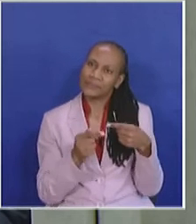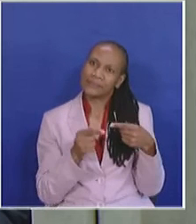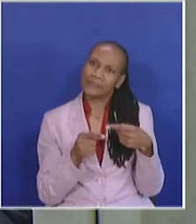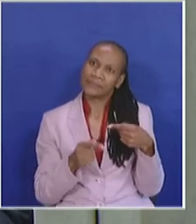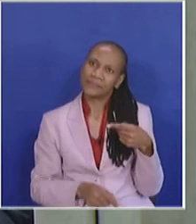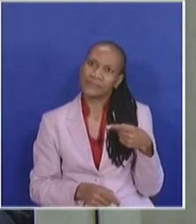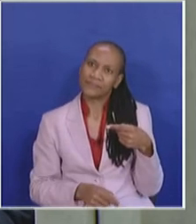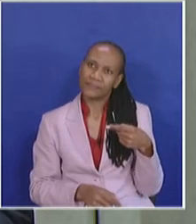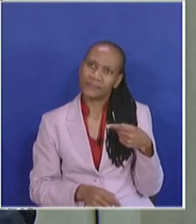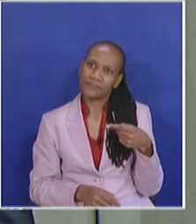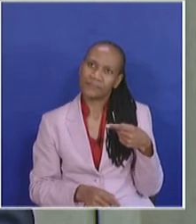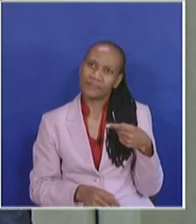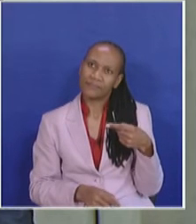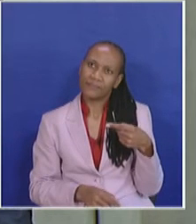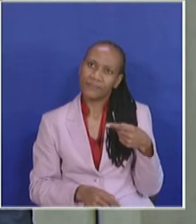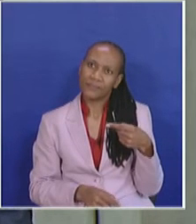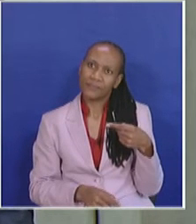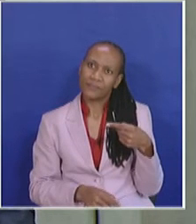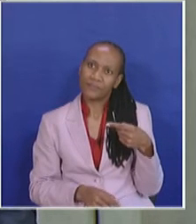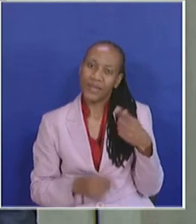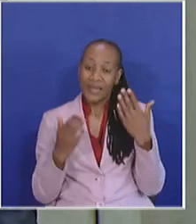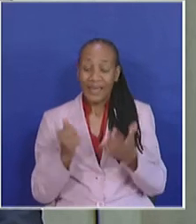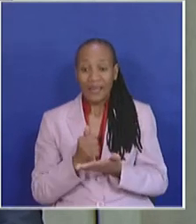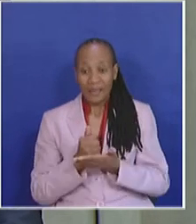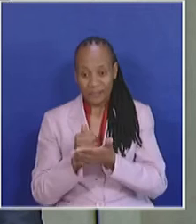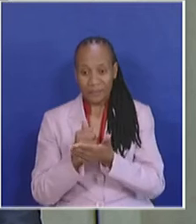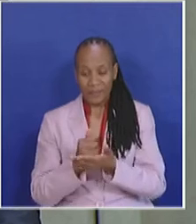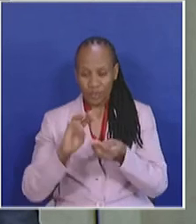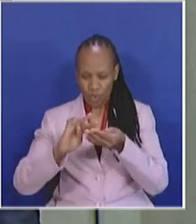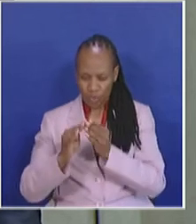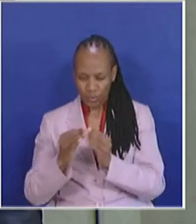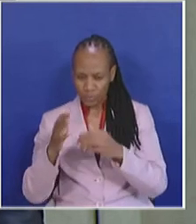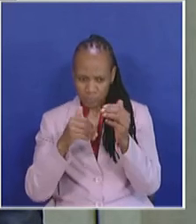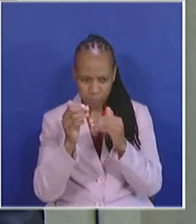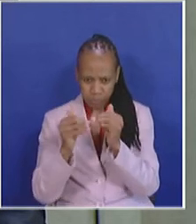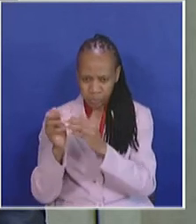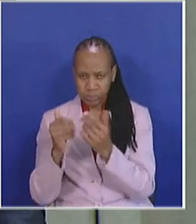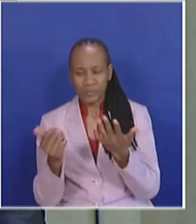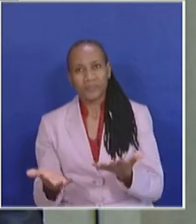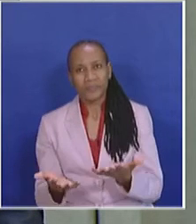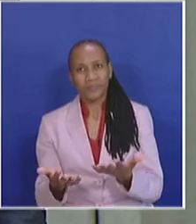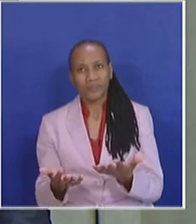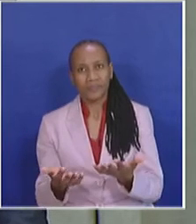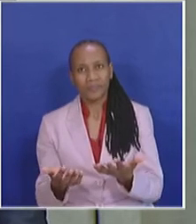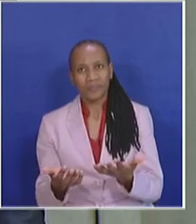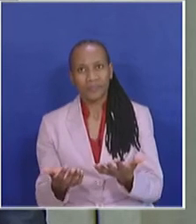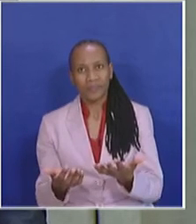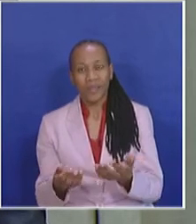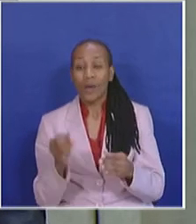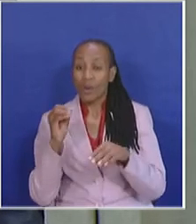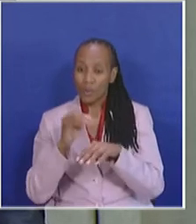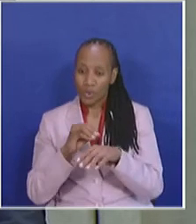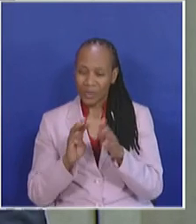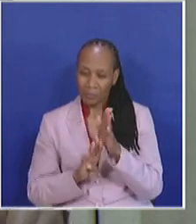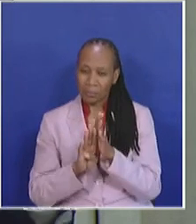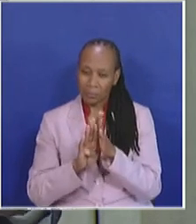heart of the delivery of public infrastructure, the investment of the state-led program, that has hindered progress that we make as a